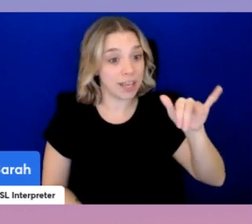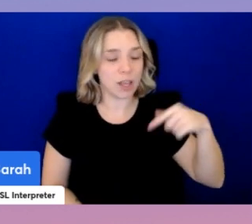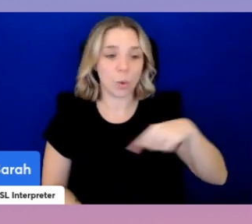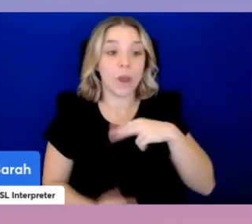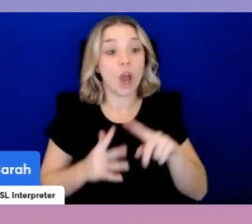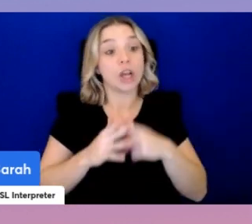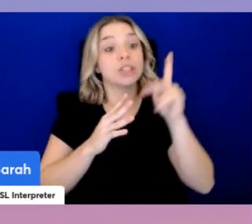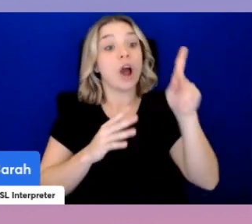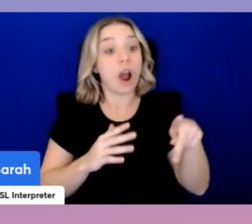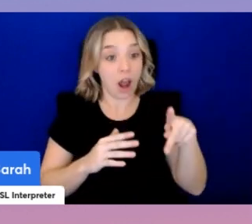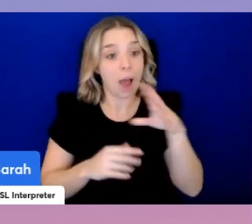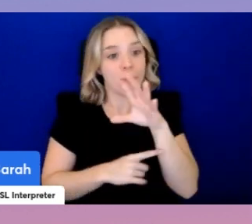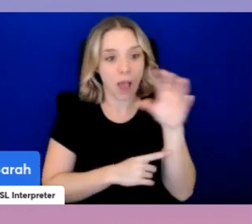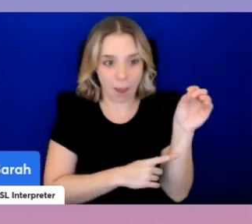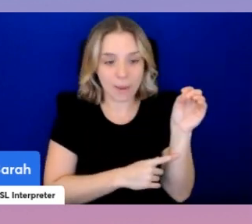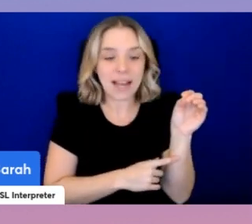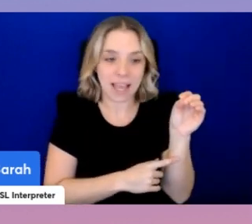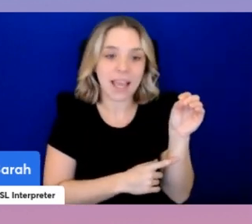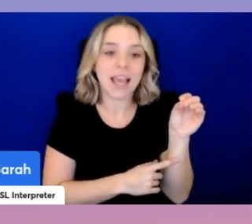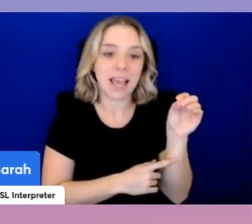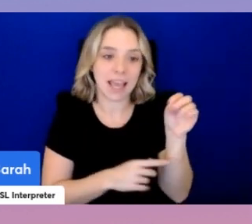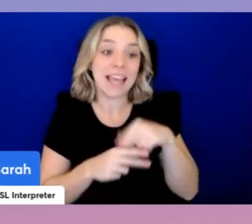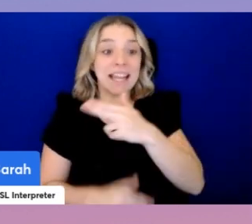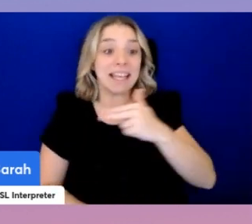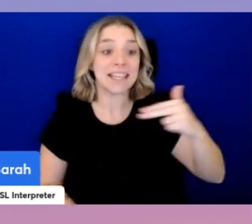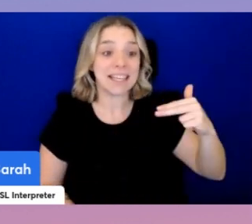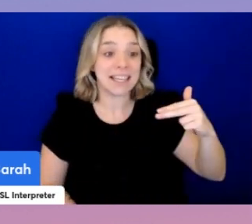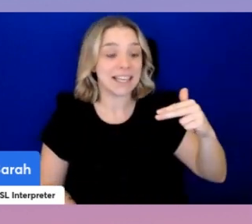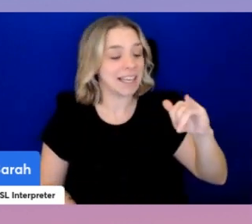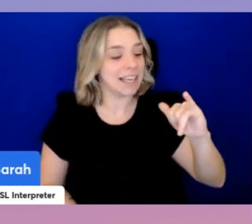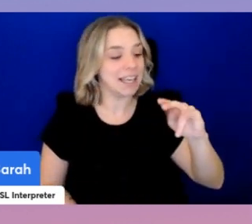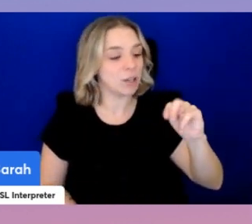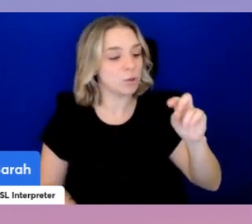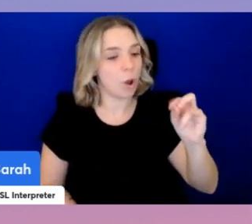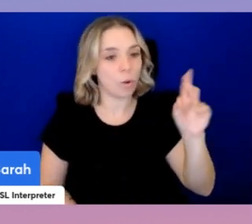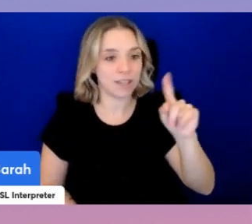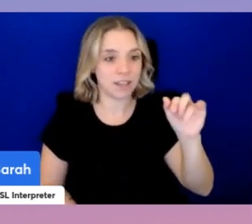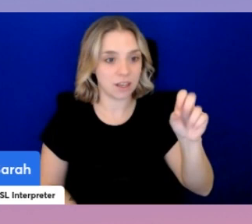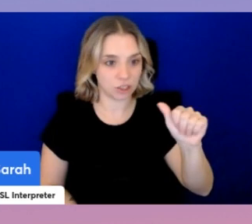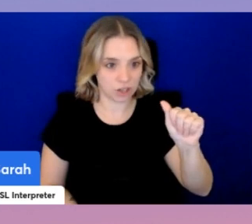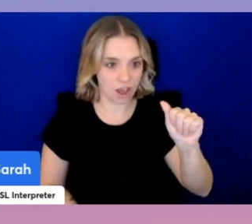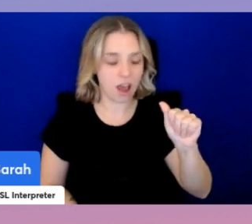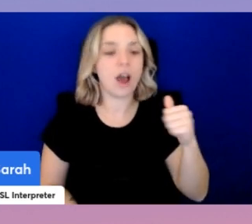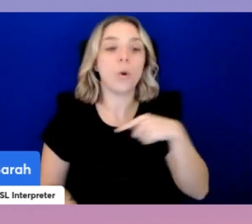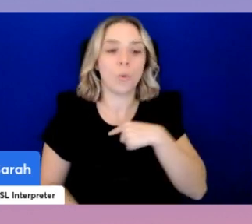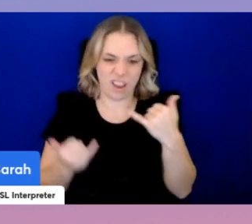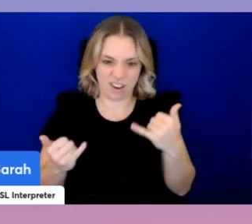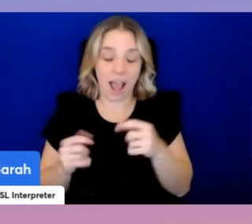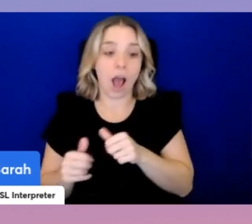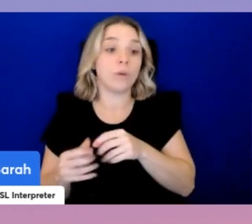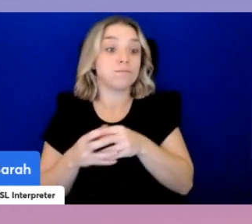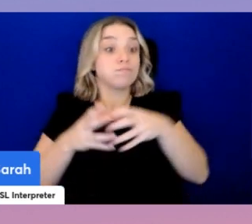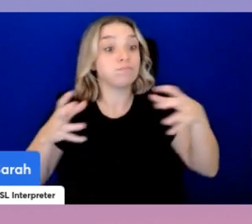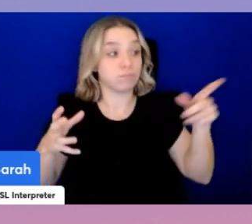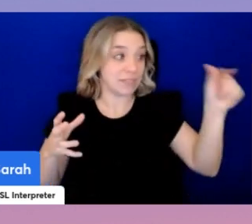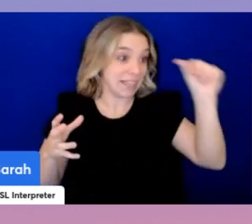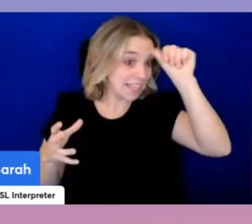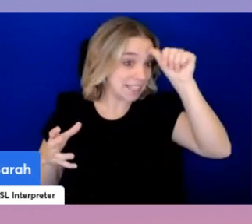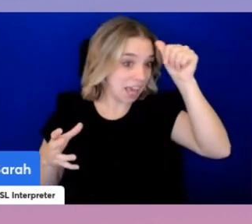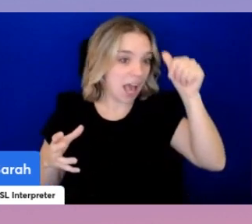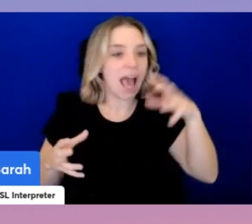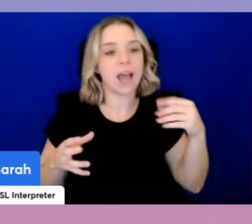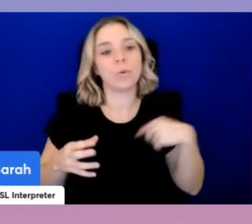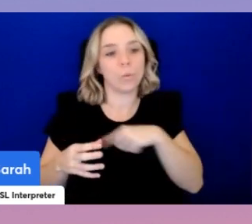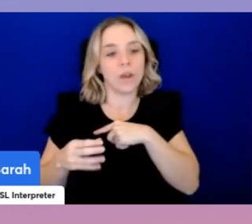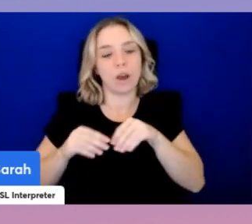on aquaculture in Indonesia. We are currently expanding to India and exporting the fish and shrimp to